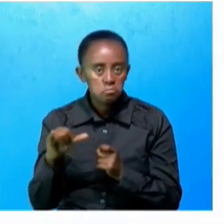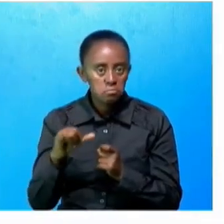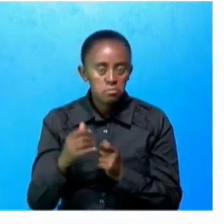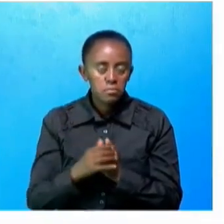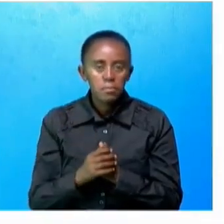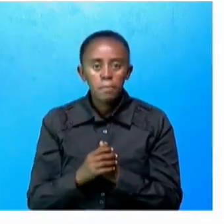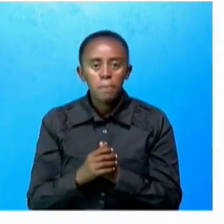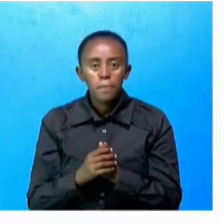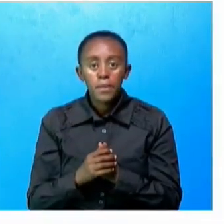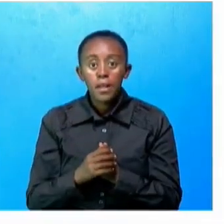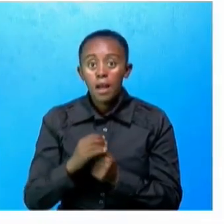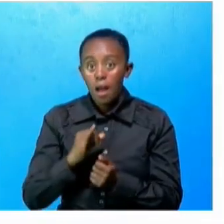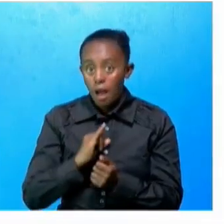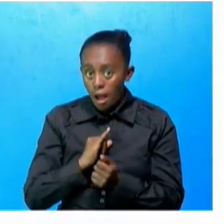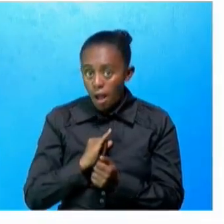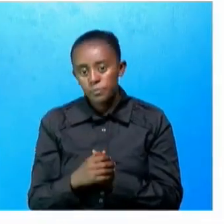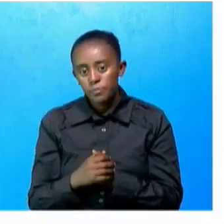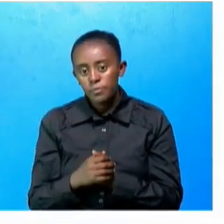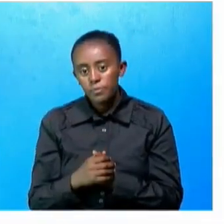I like